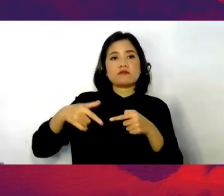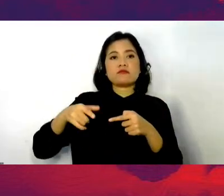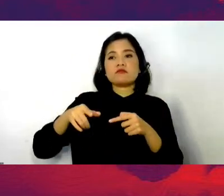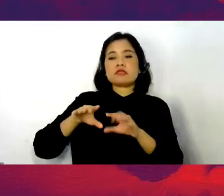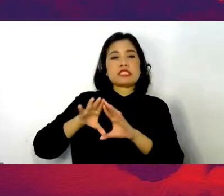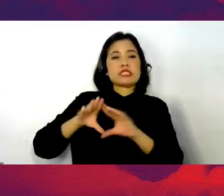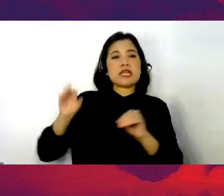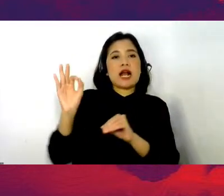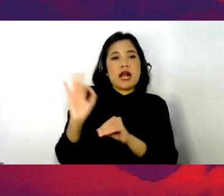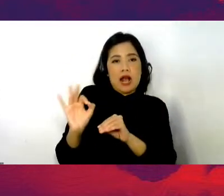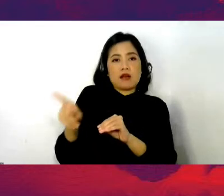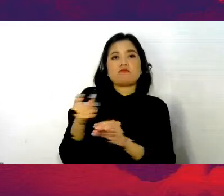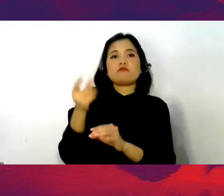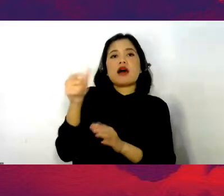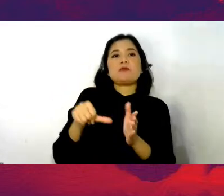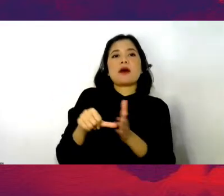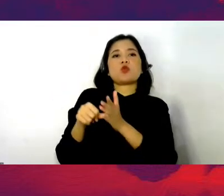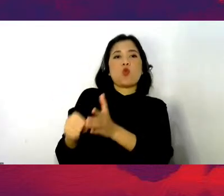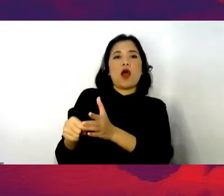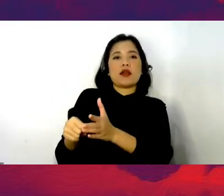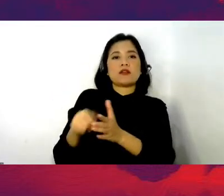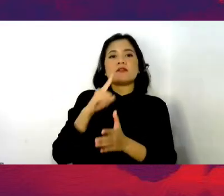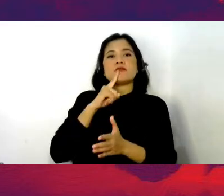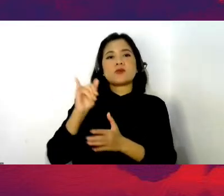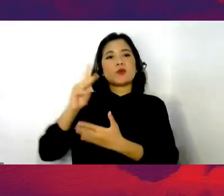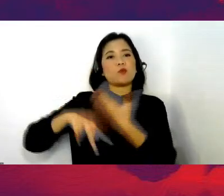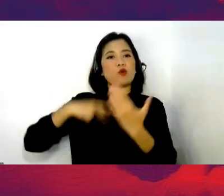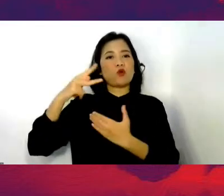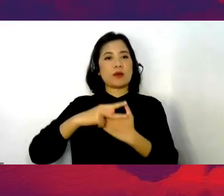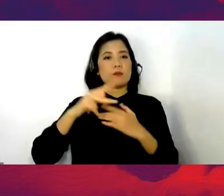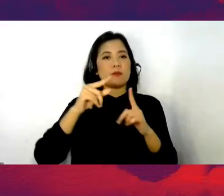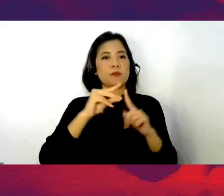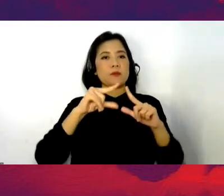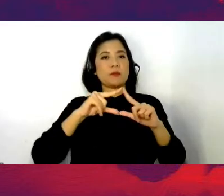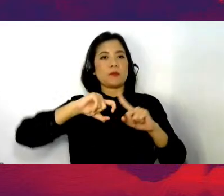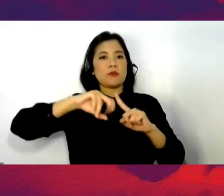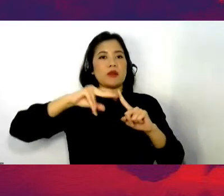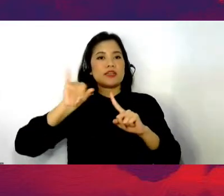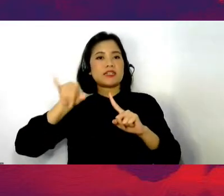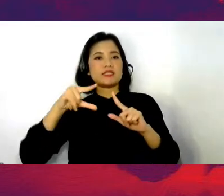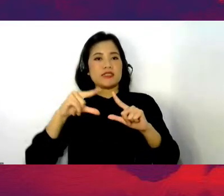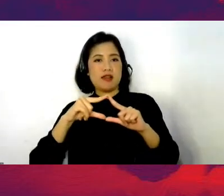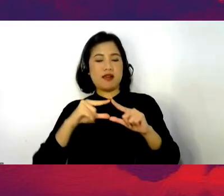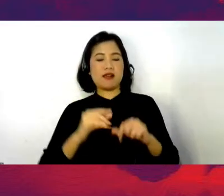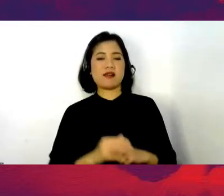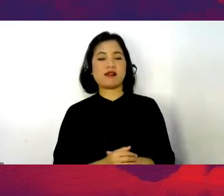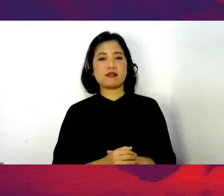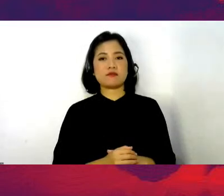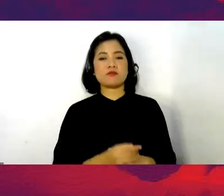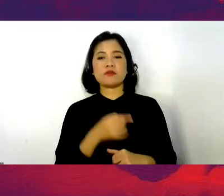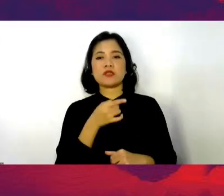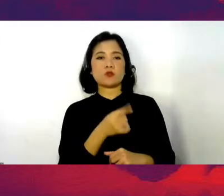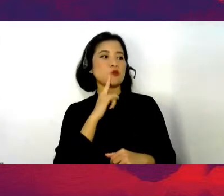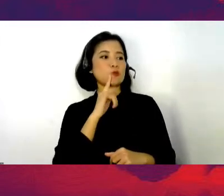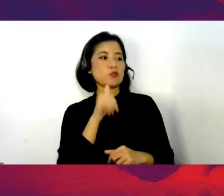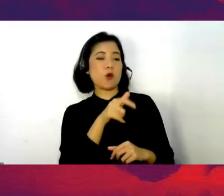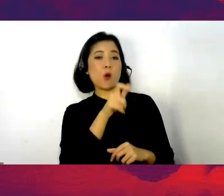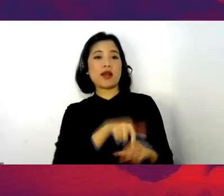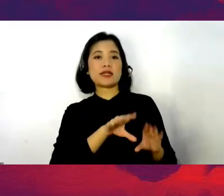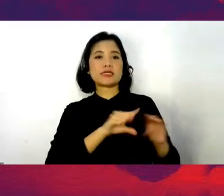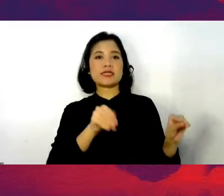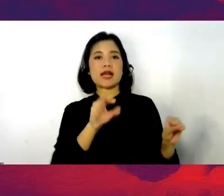this is slightly better compared to many other countries, I think. So what we do is we have unemployment benefit, but it is tied to